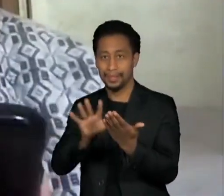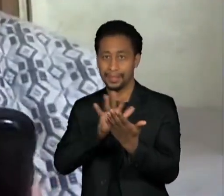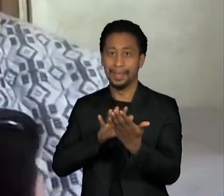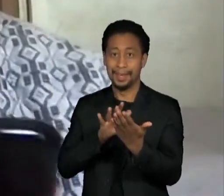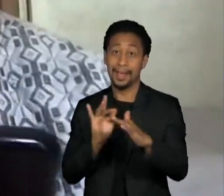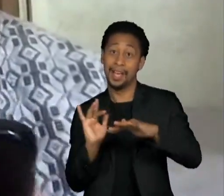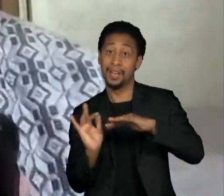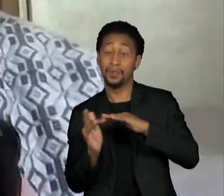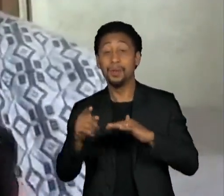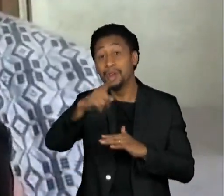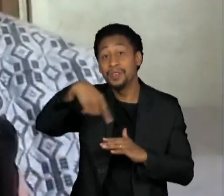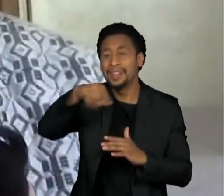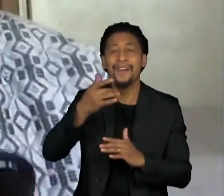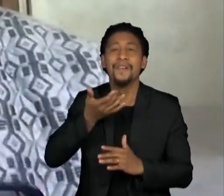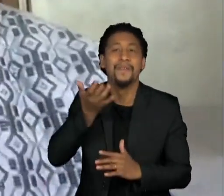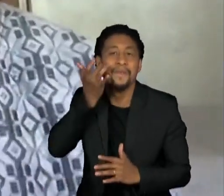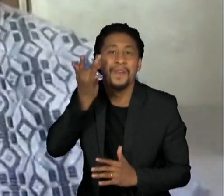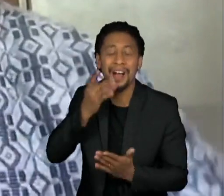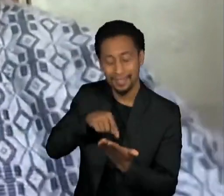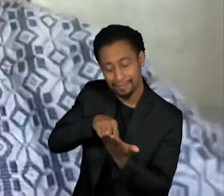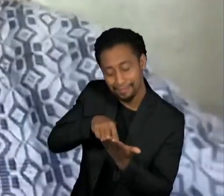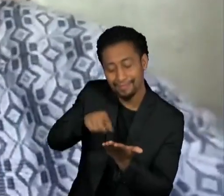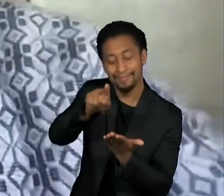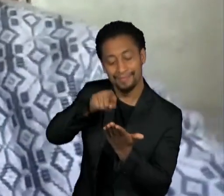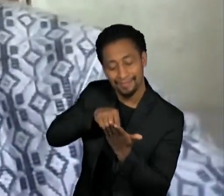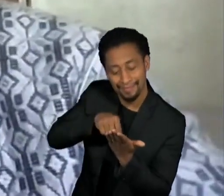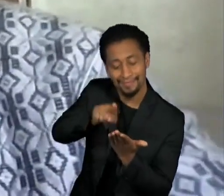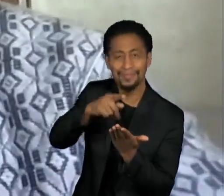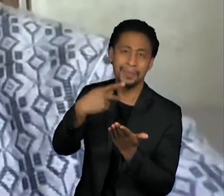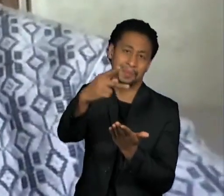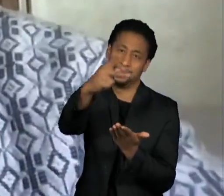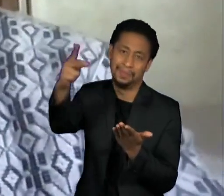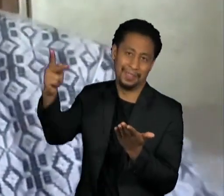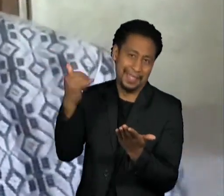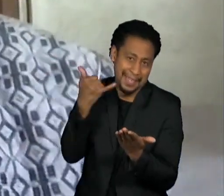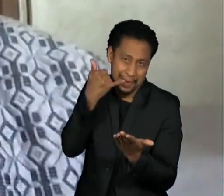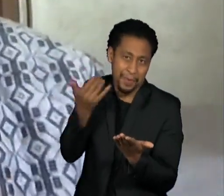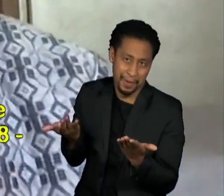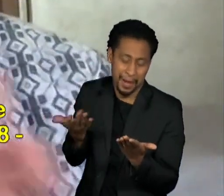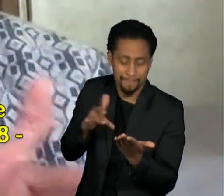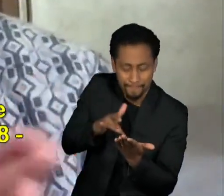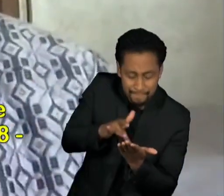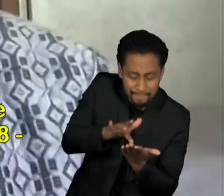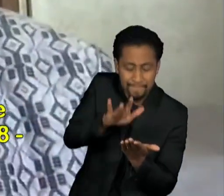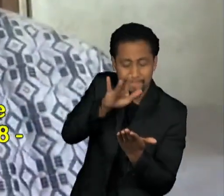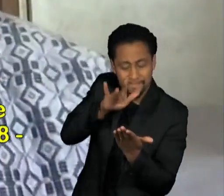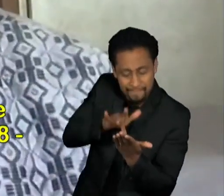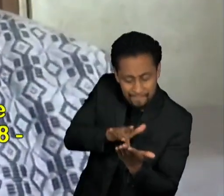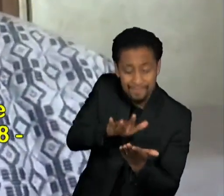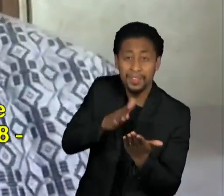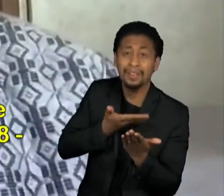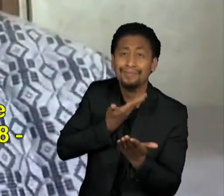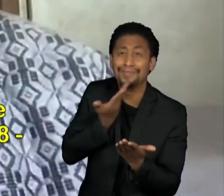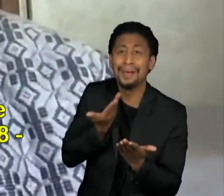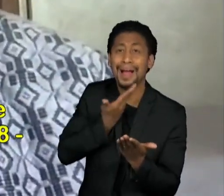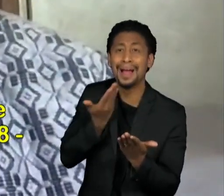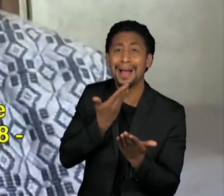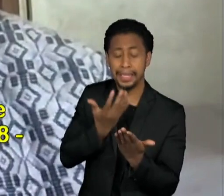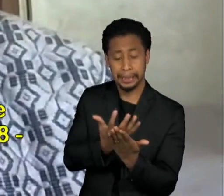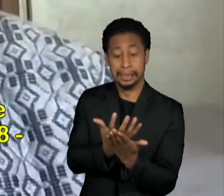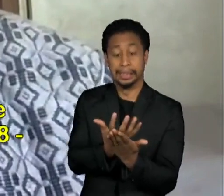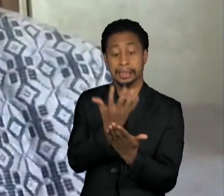scrolling on your cell phone, right? And what is that? The fundamental problem is that, and this is an MIT study